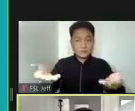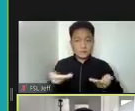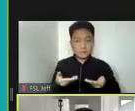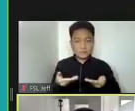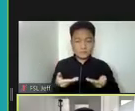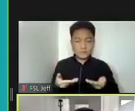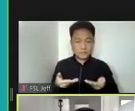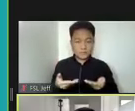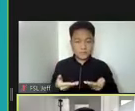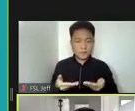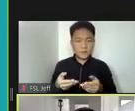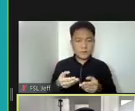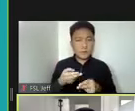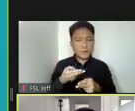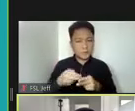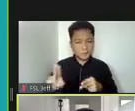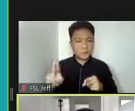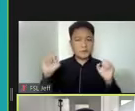for 10 seconds.